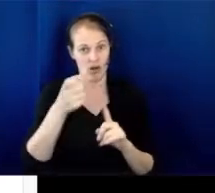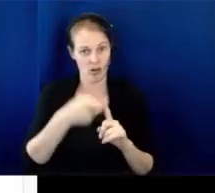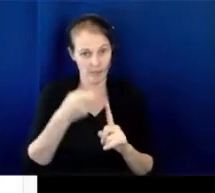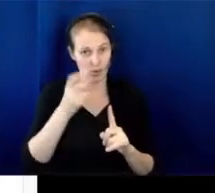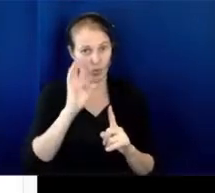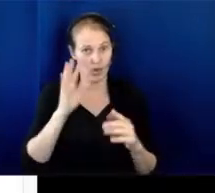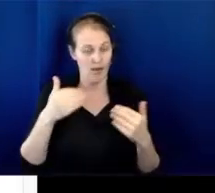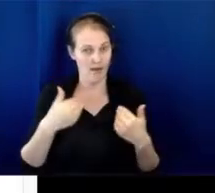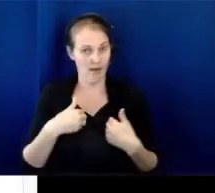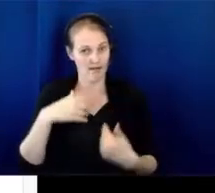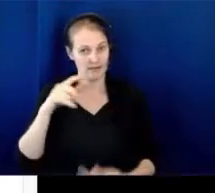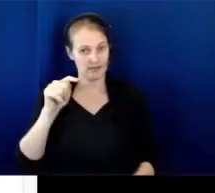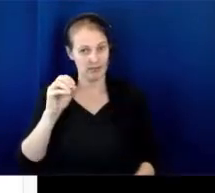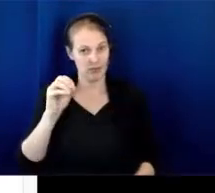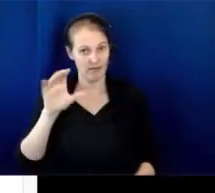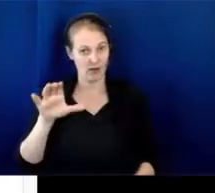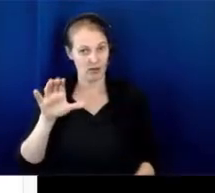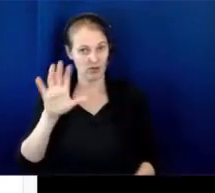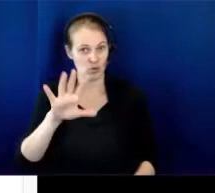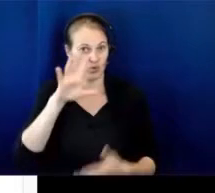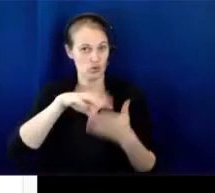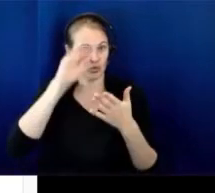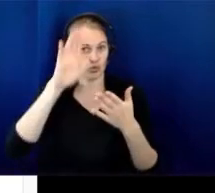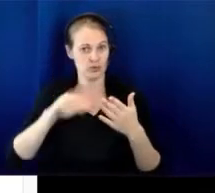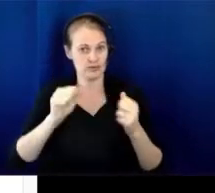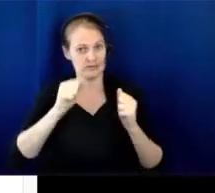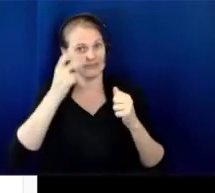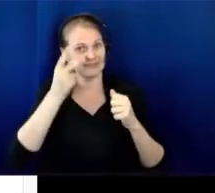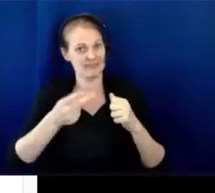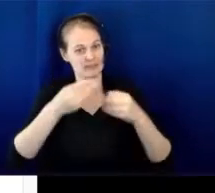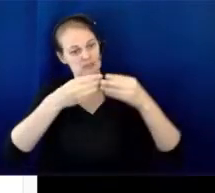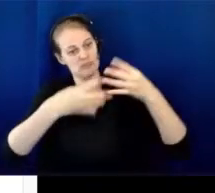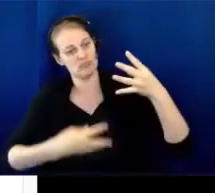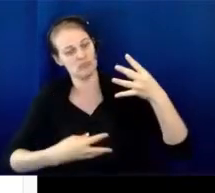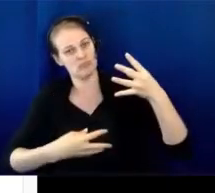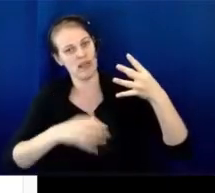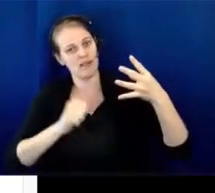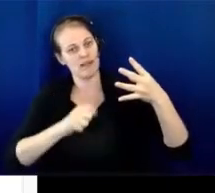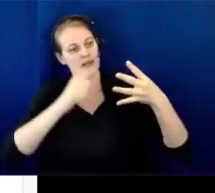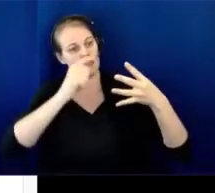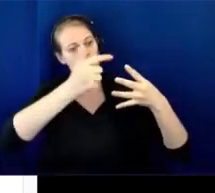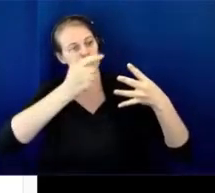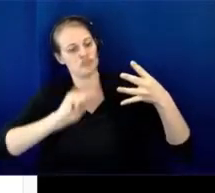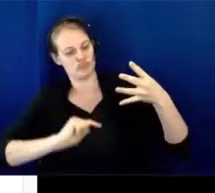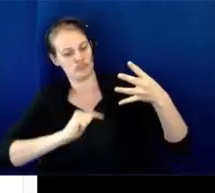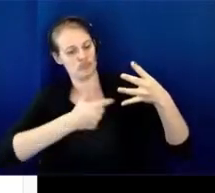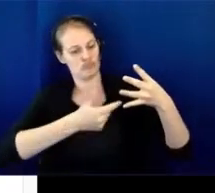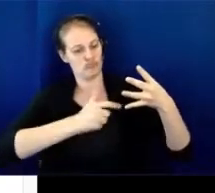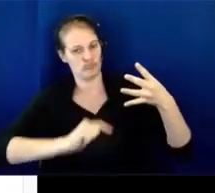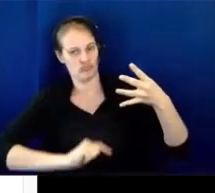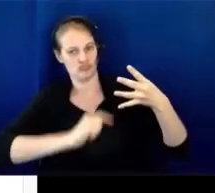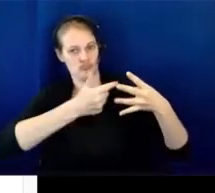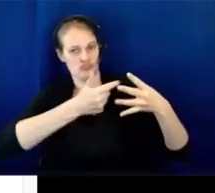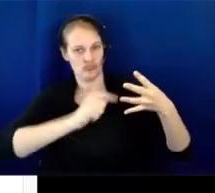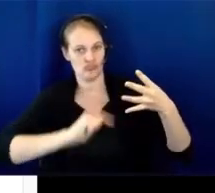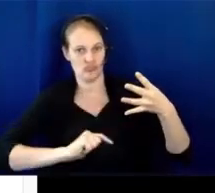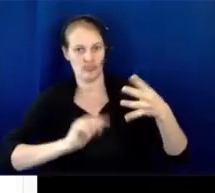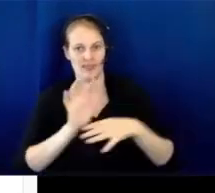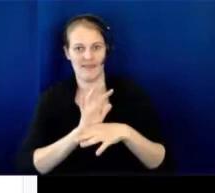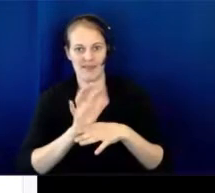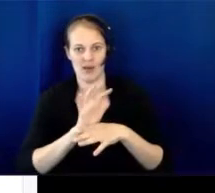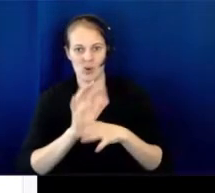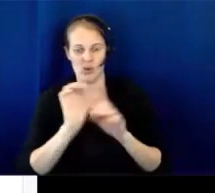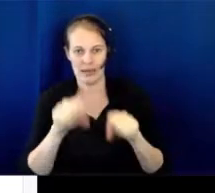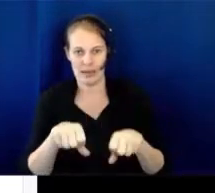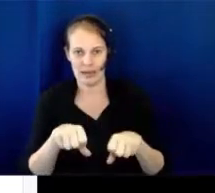that your students can access, and they can kind of skip around the video. Of course, we always encourage students to watch the